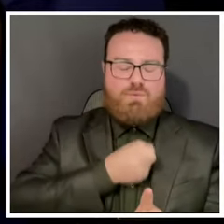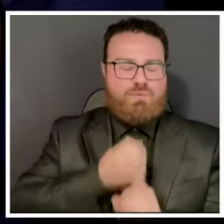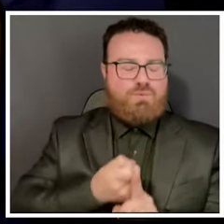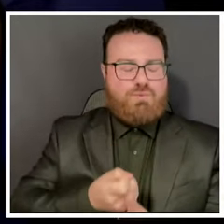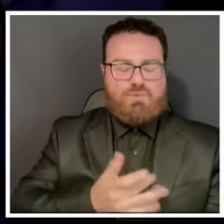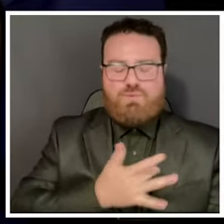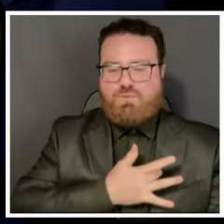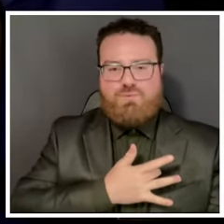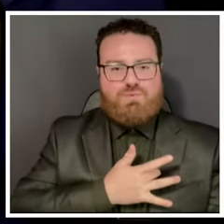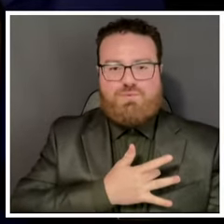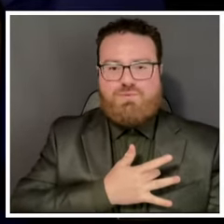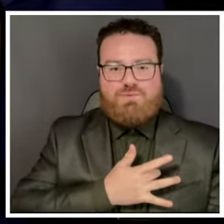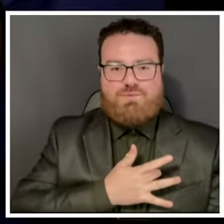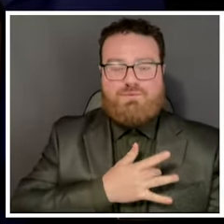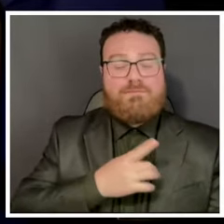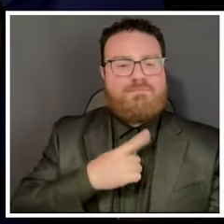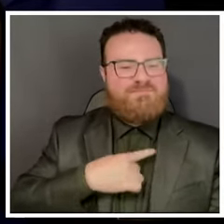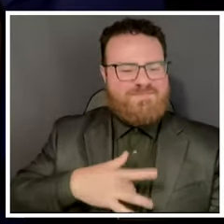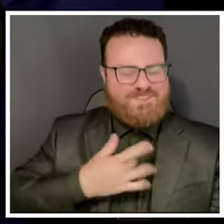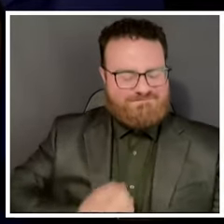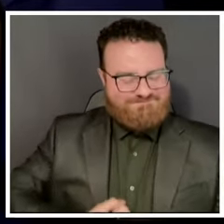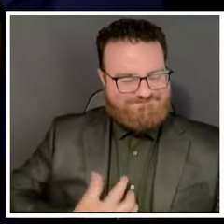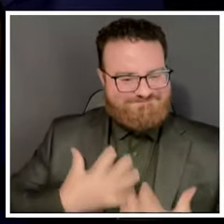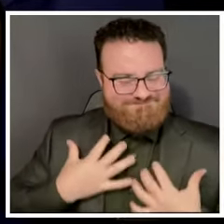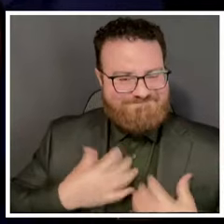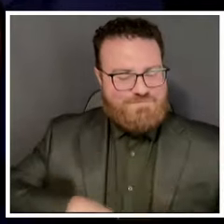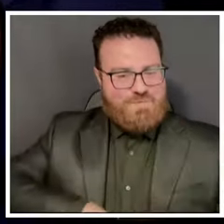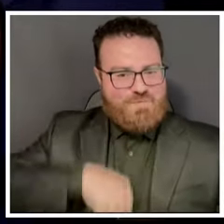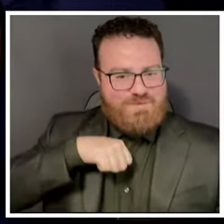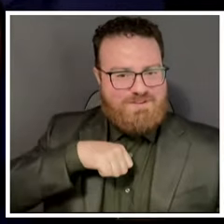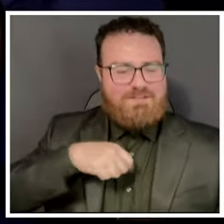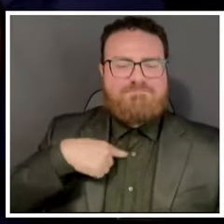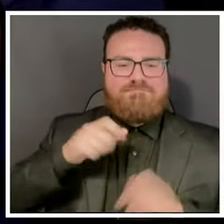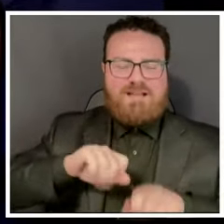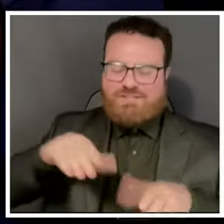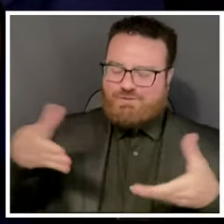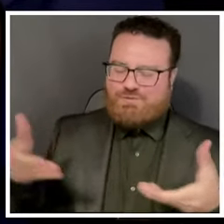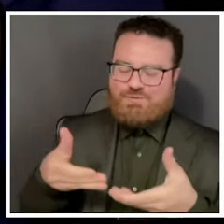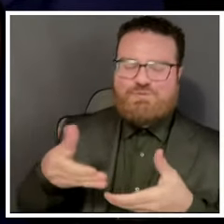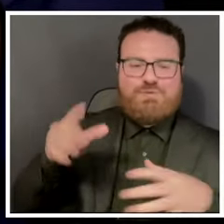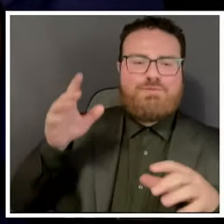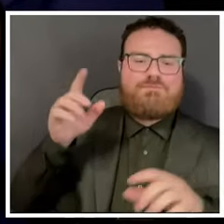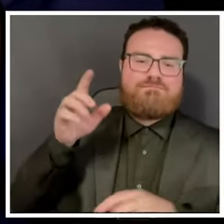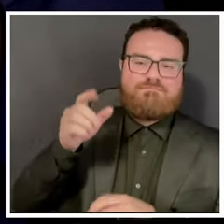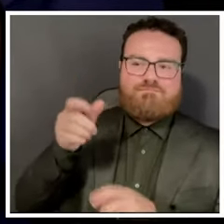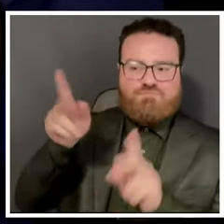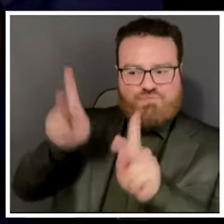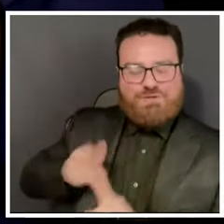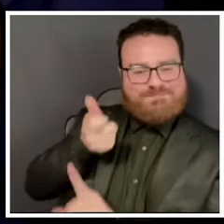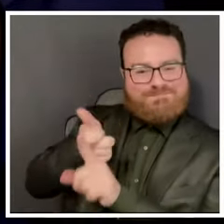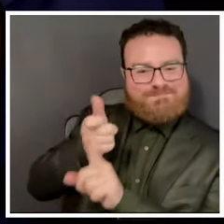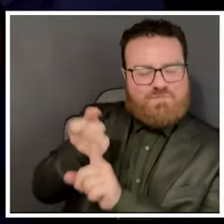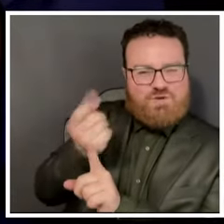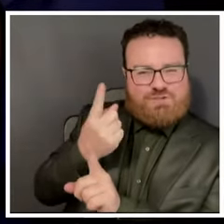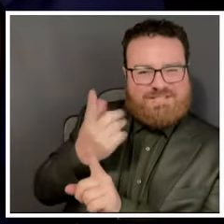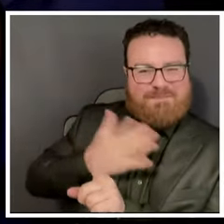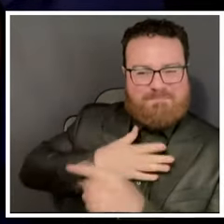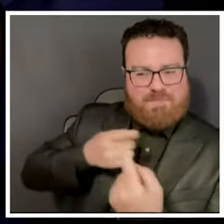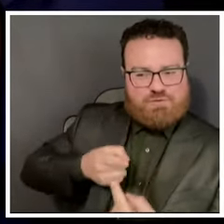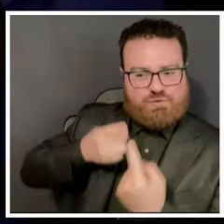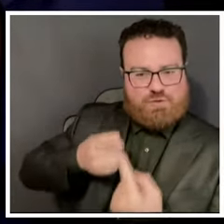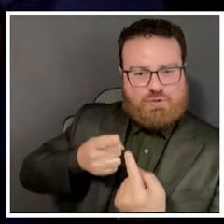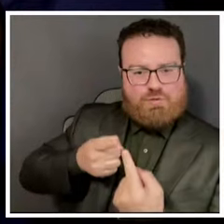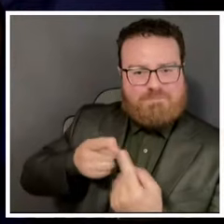that I introduce a leader who understands the struggles of families like mine, who champions the aspirations